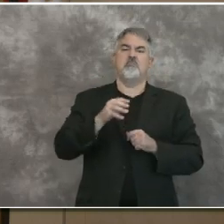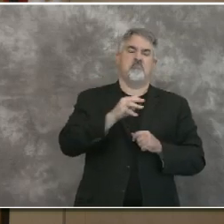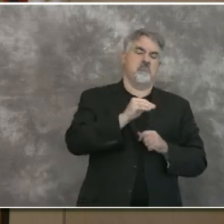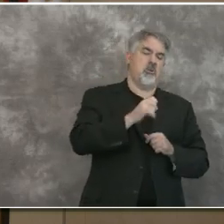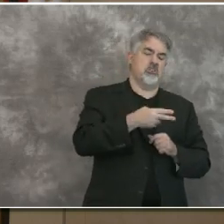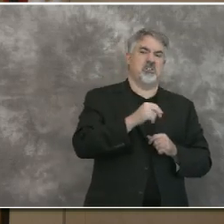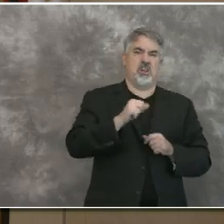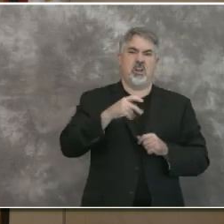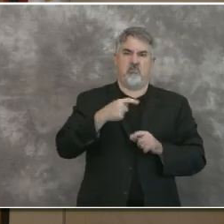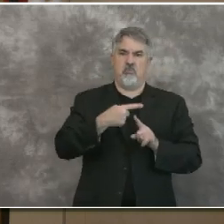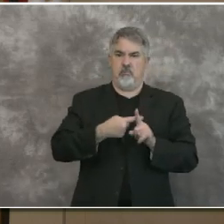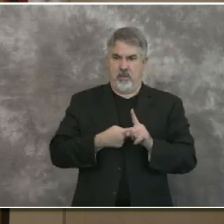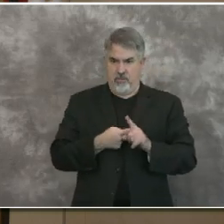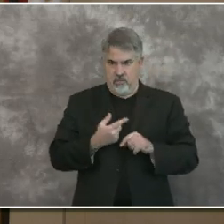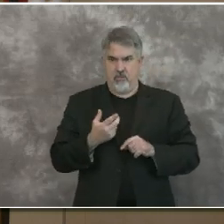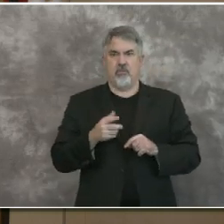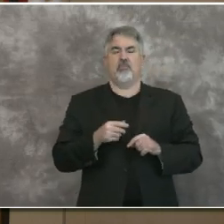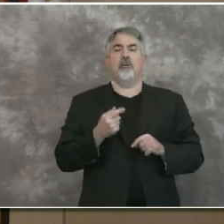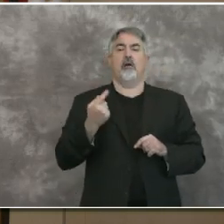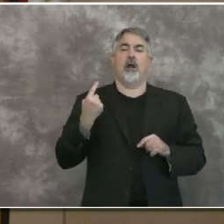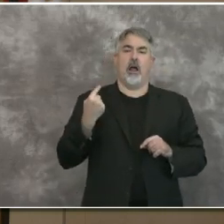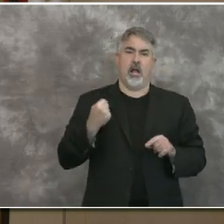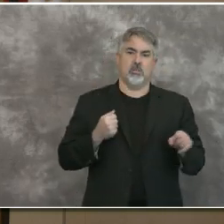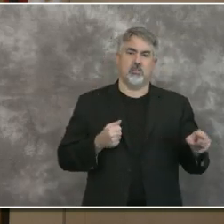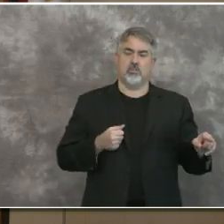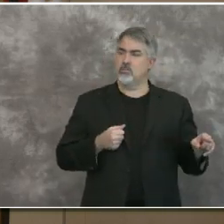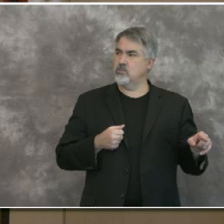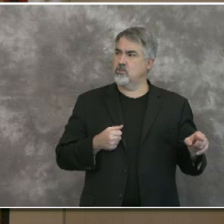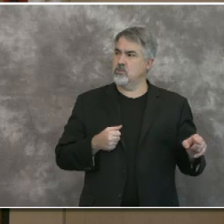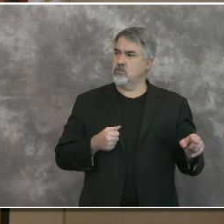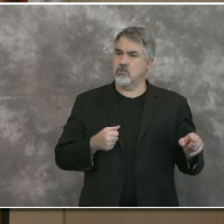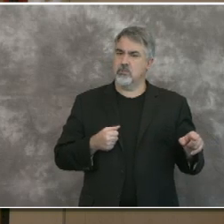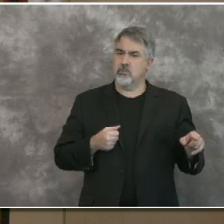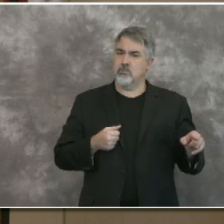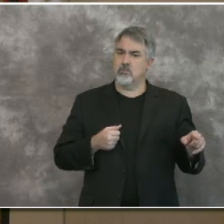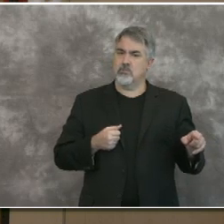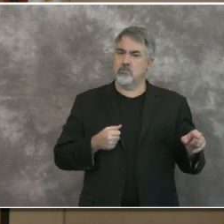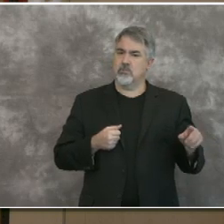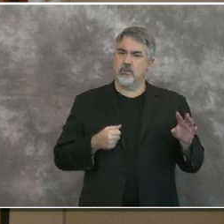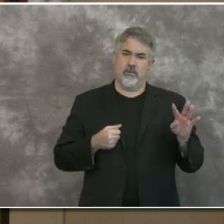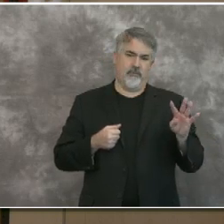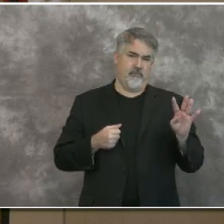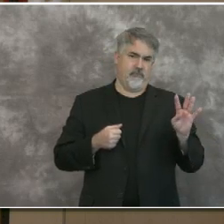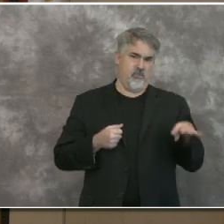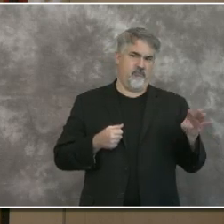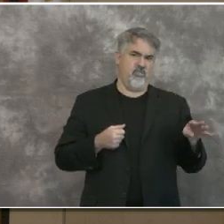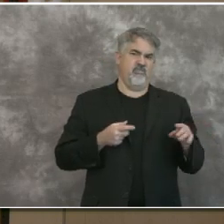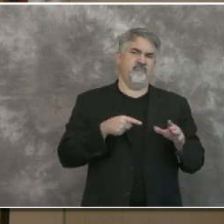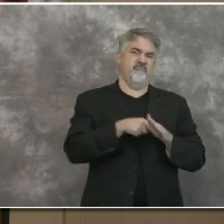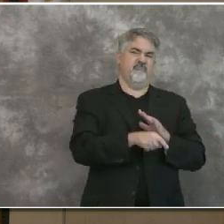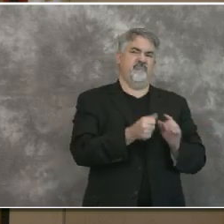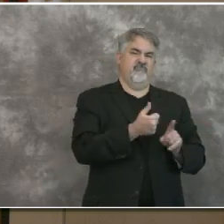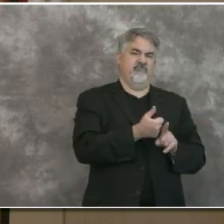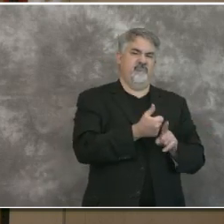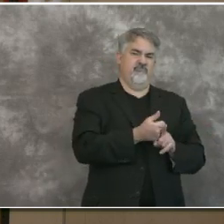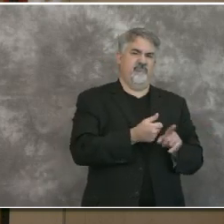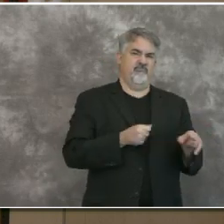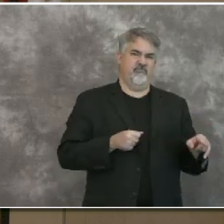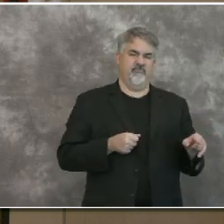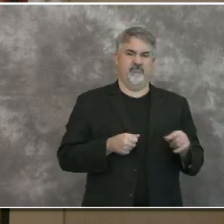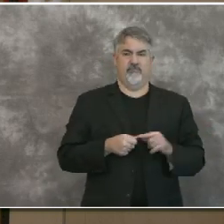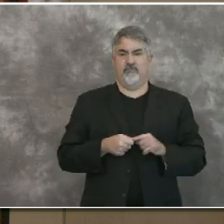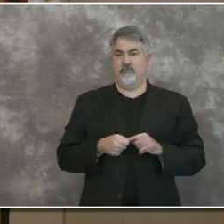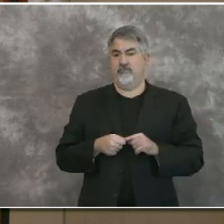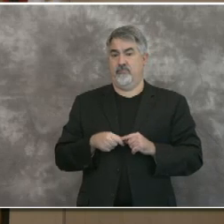March for fiscal year 18-19, there were 44 suicides. And for